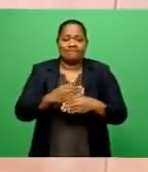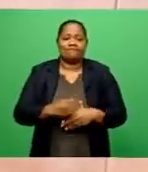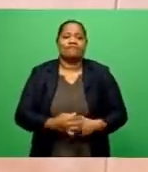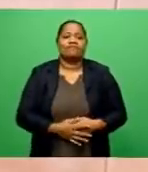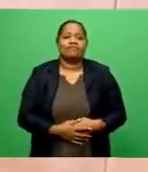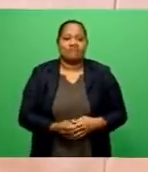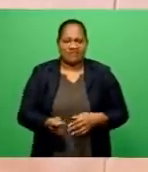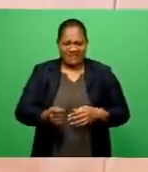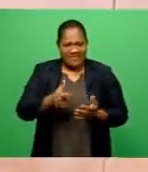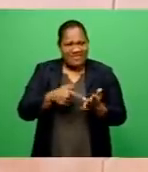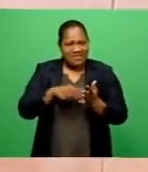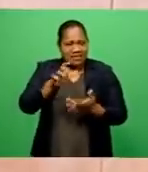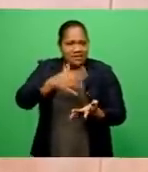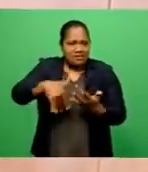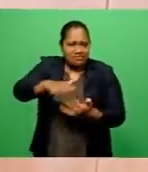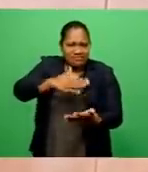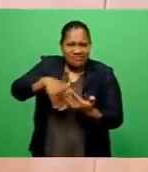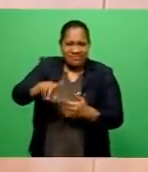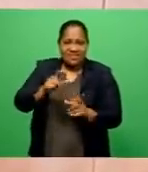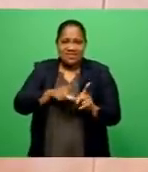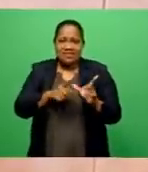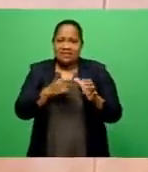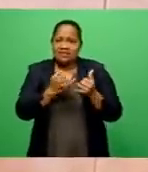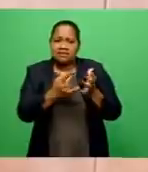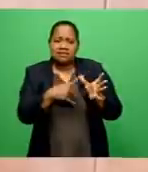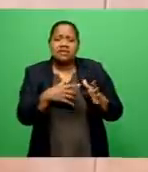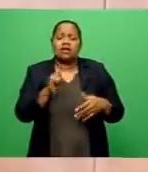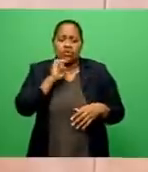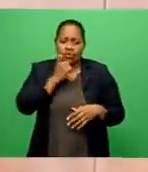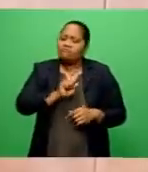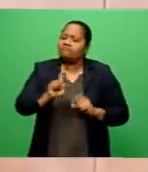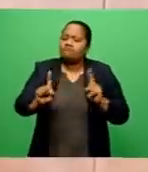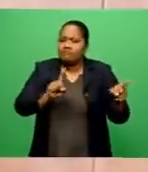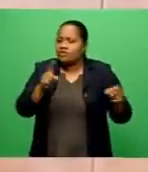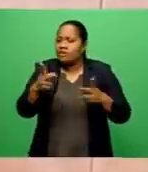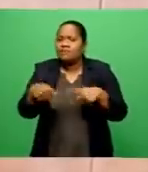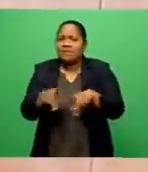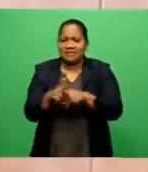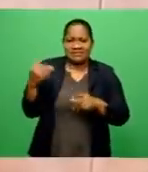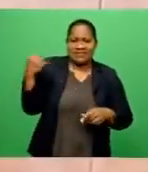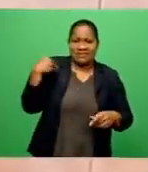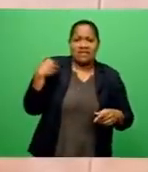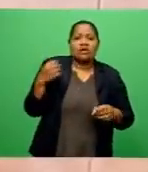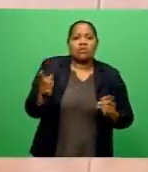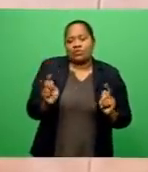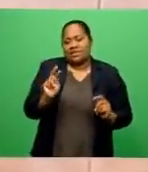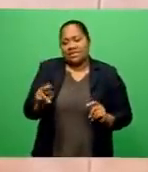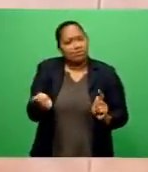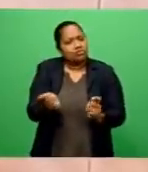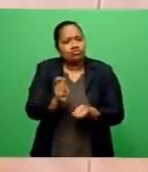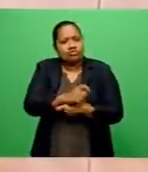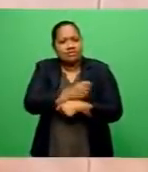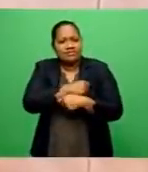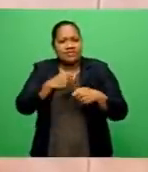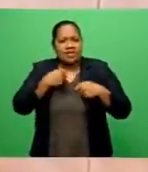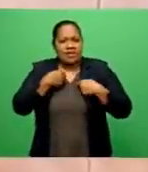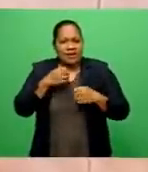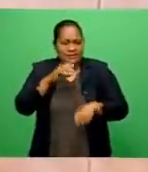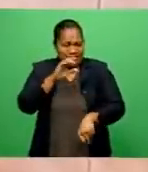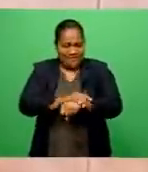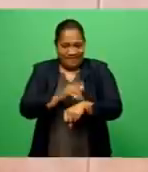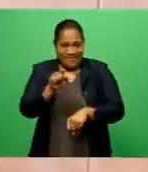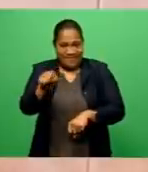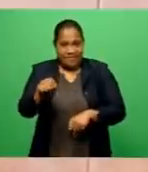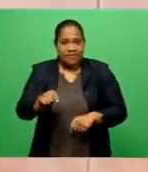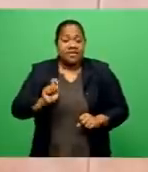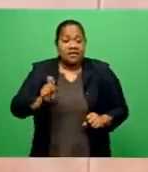of the police stations that have been affected. We need to change our police officers there. If there's a